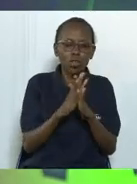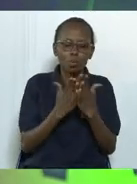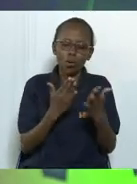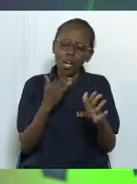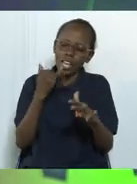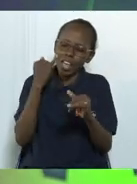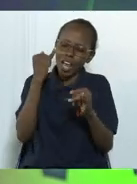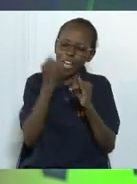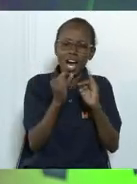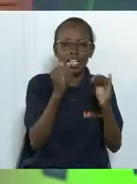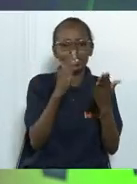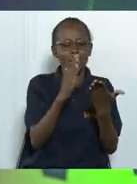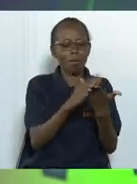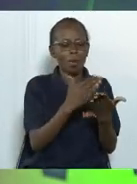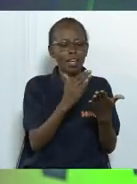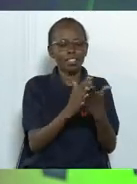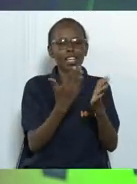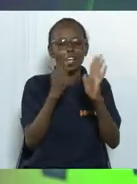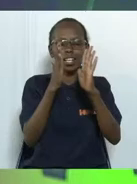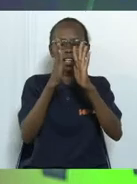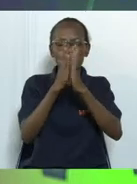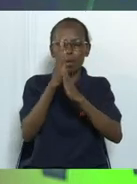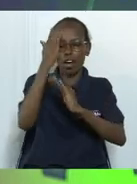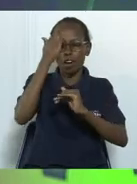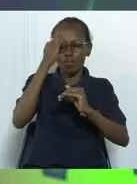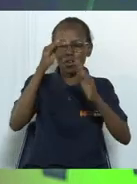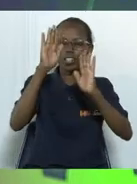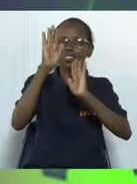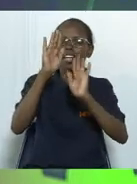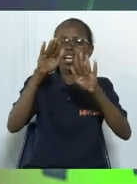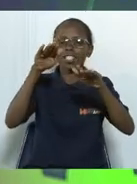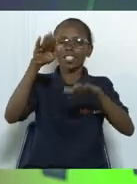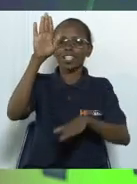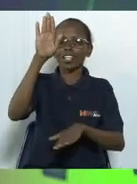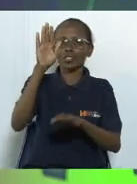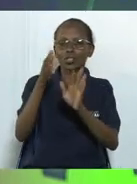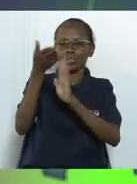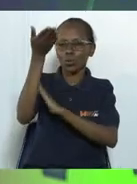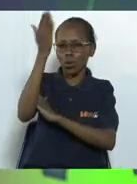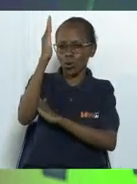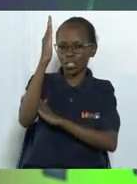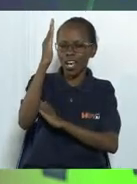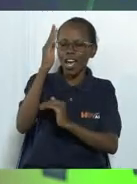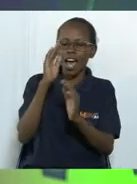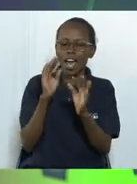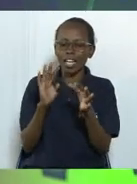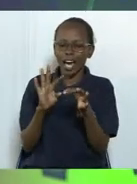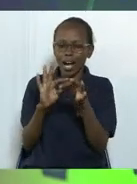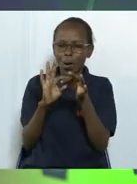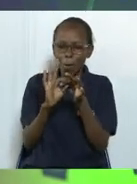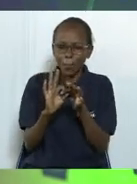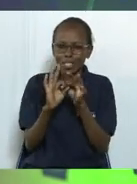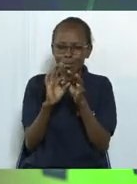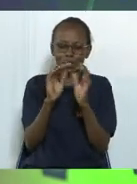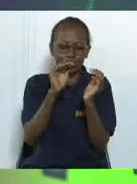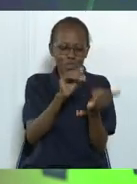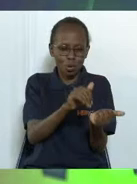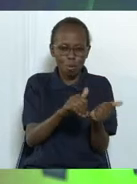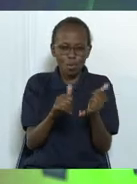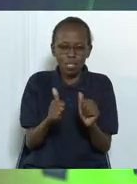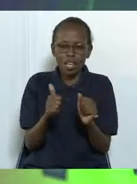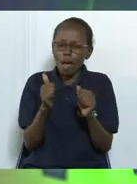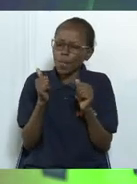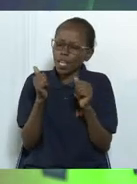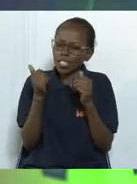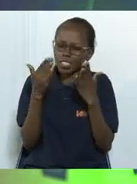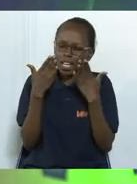last page is a prayer for dedication to God and a commitment to baptism. So it's a complete sermon